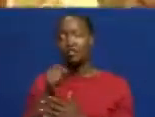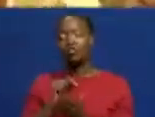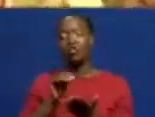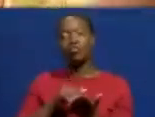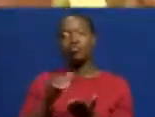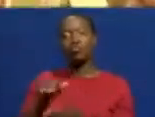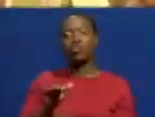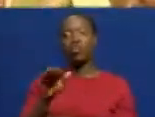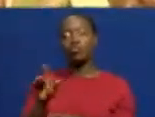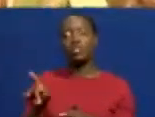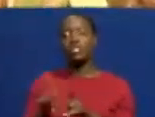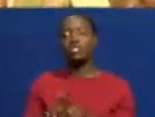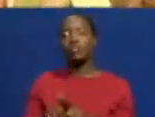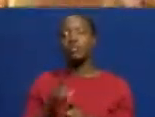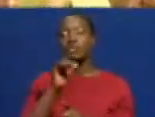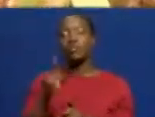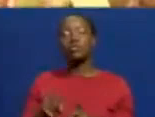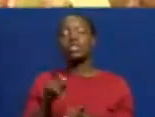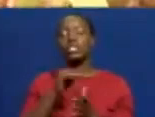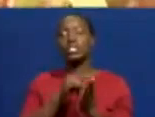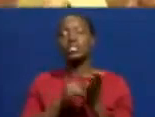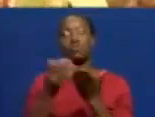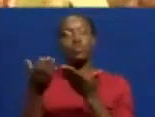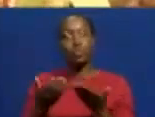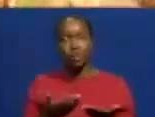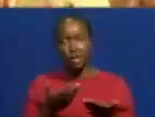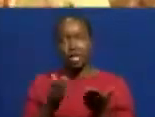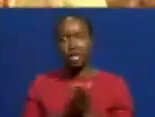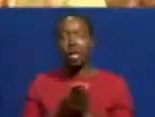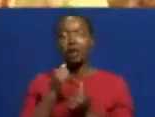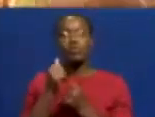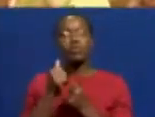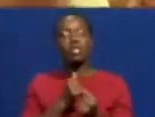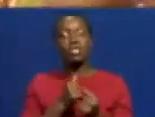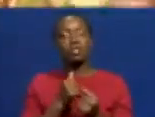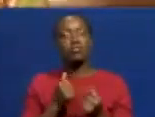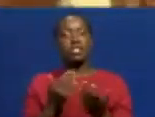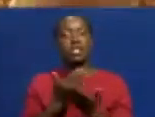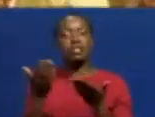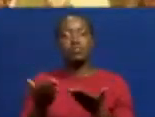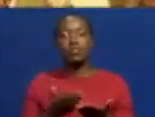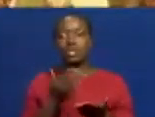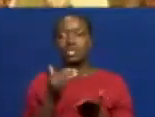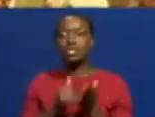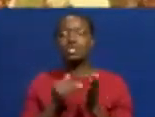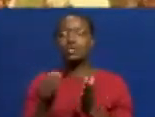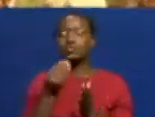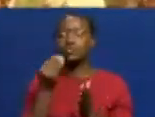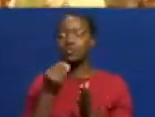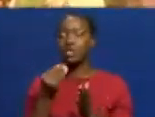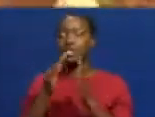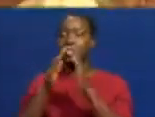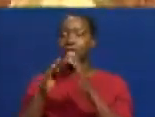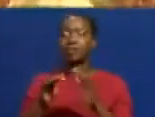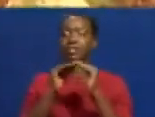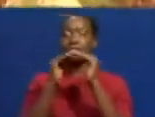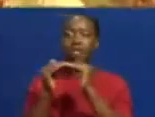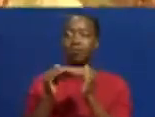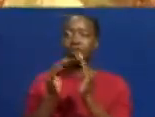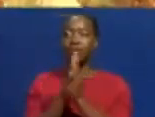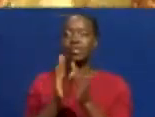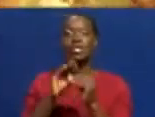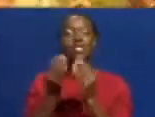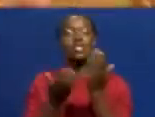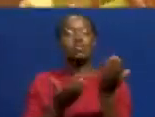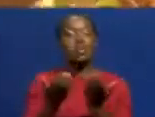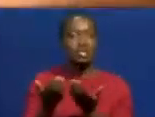like this, we don't need just to bring productivity that brings just food at a household level. We need to create